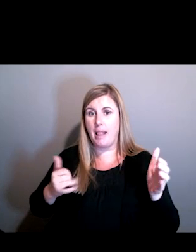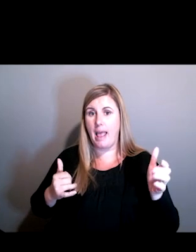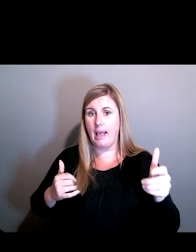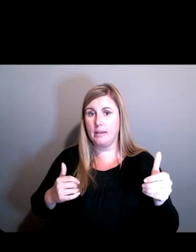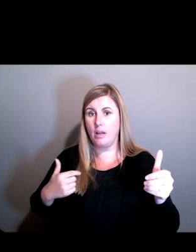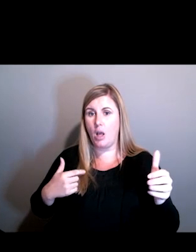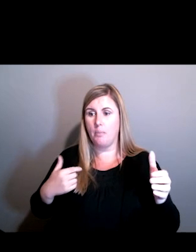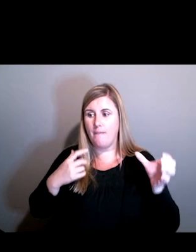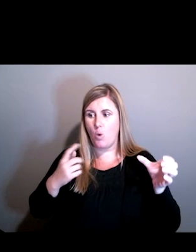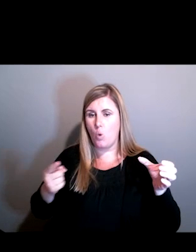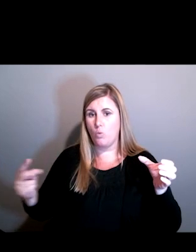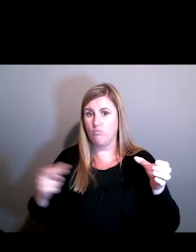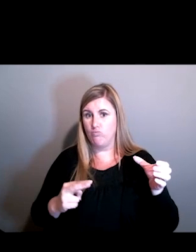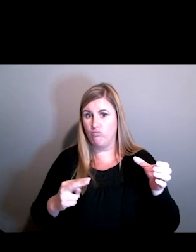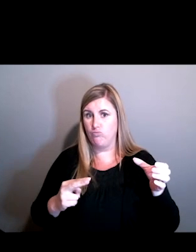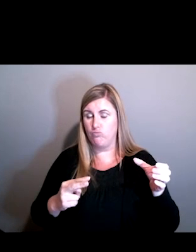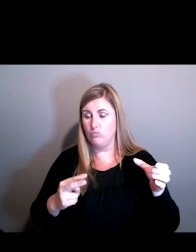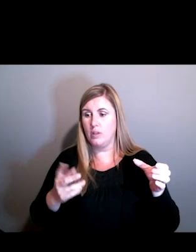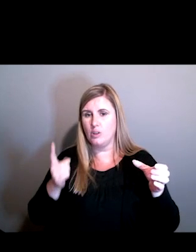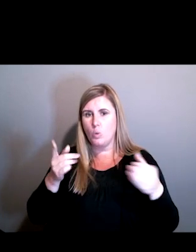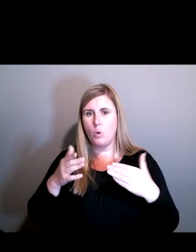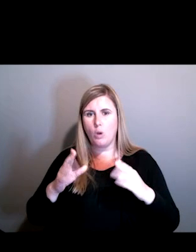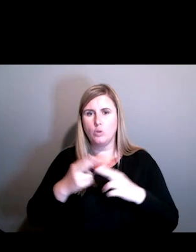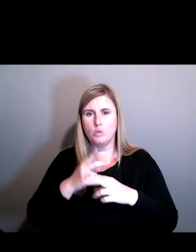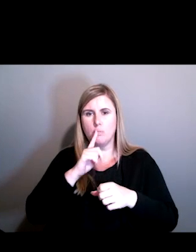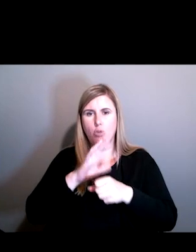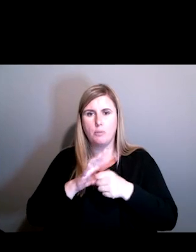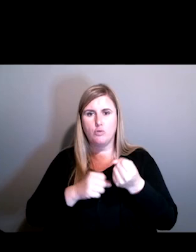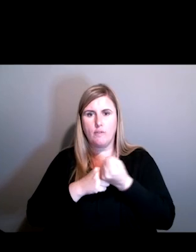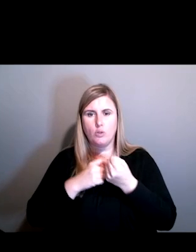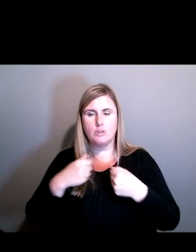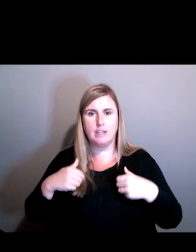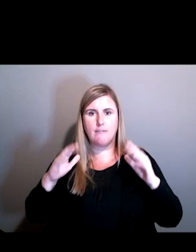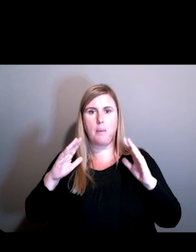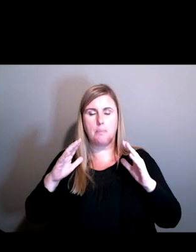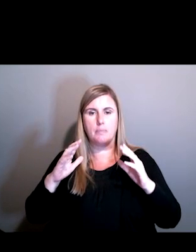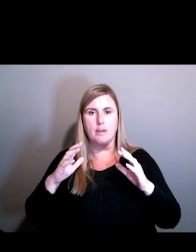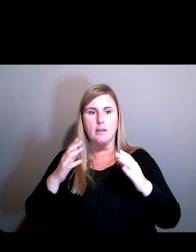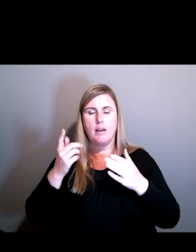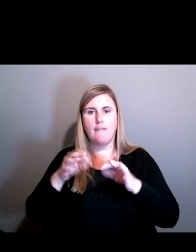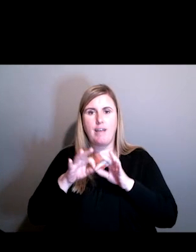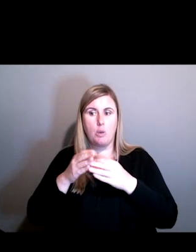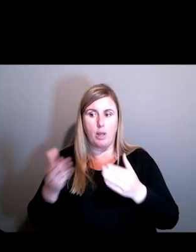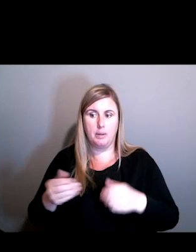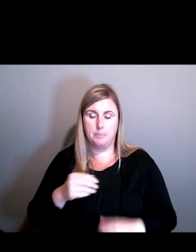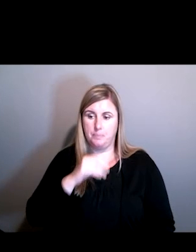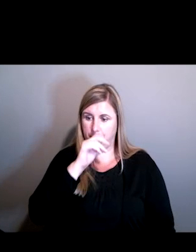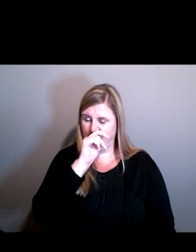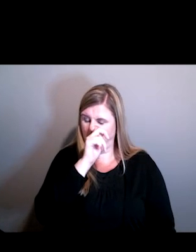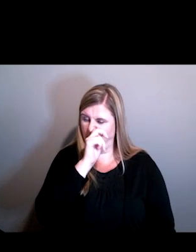hit play and I'll hold my phone for them. So that's one way to use a promise reinforcer to give up a valuable item.